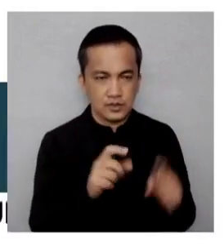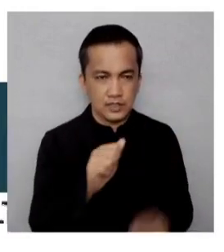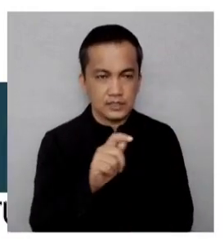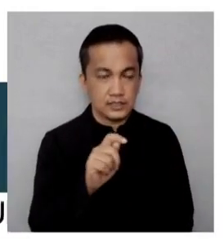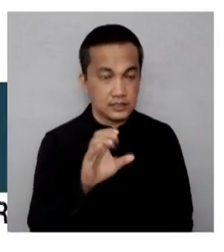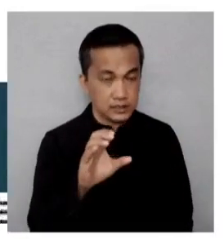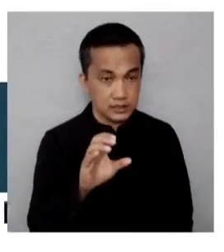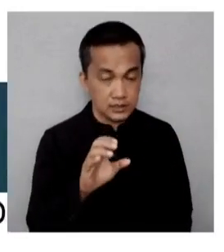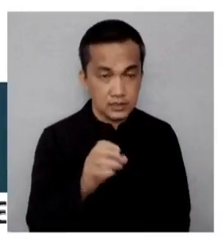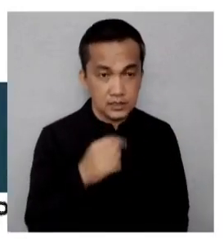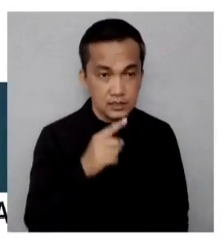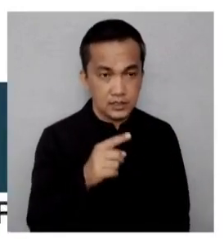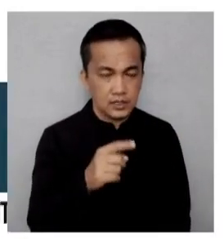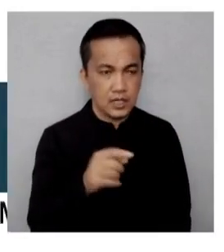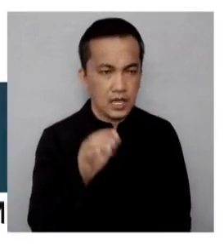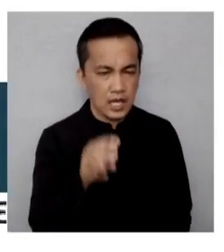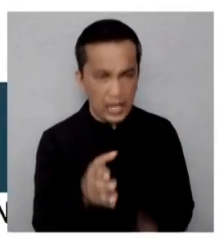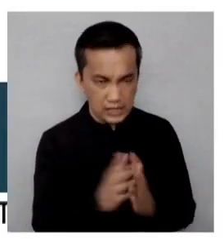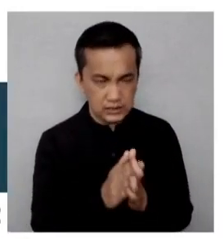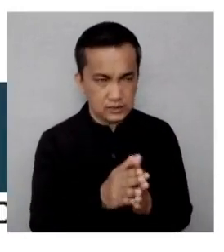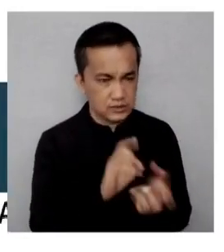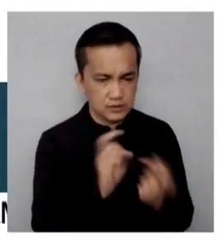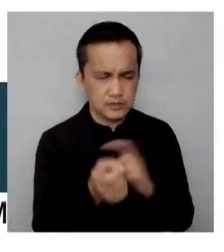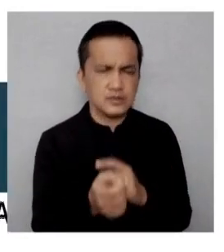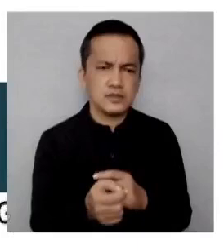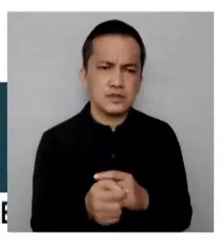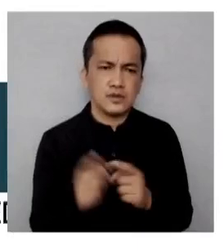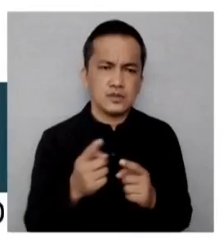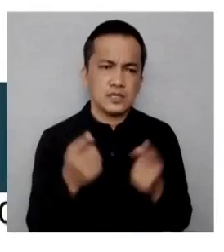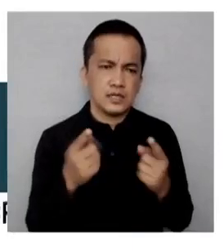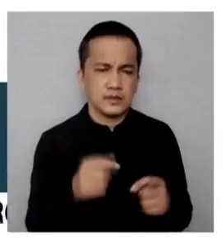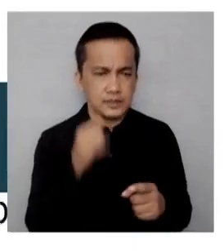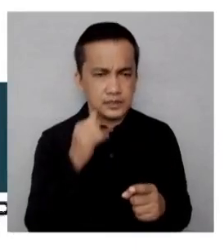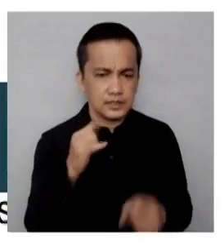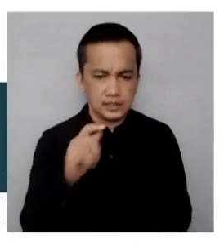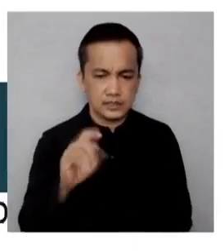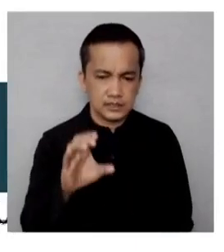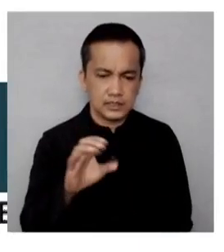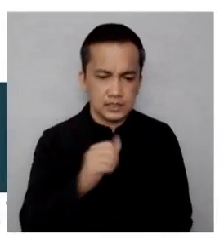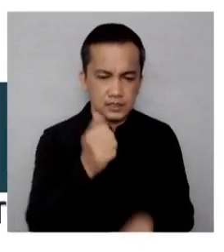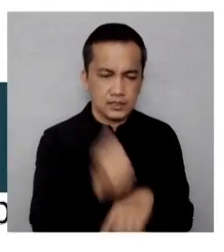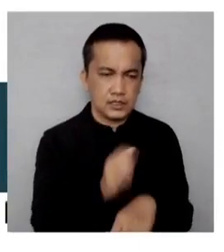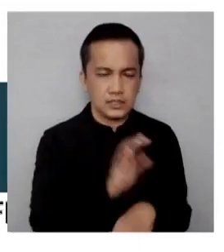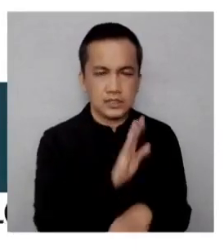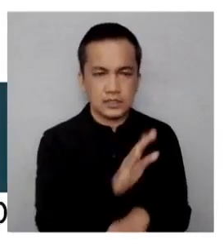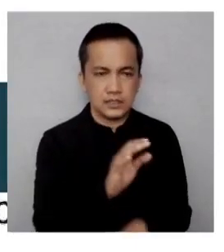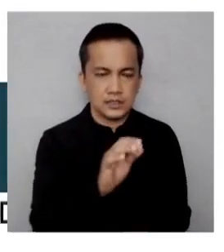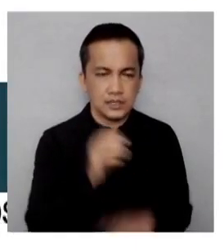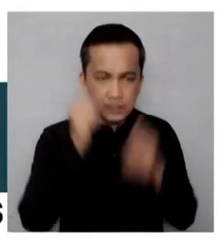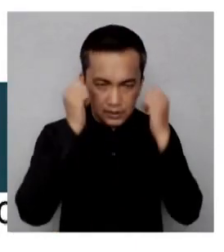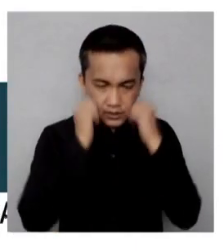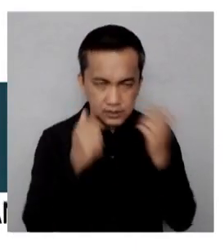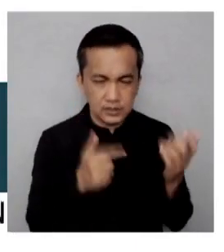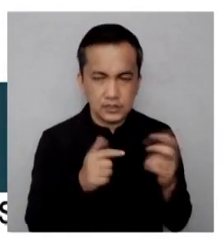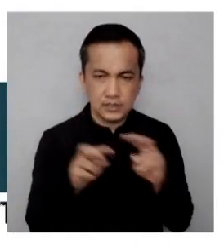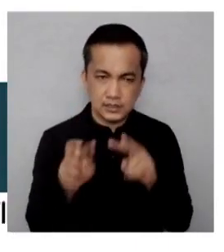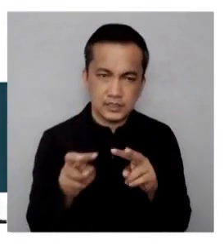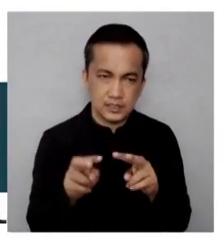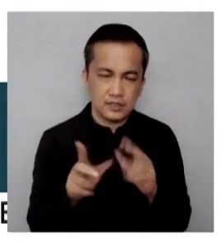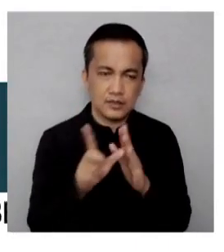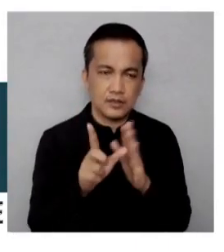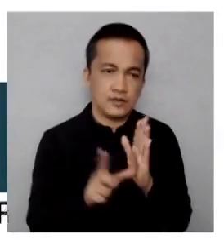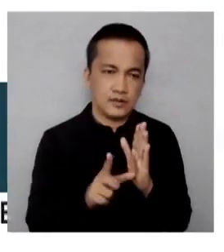seeking to repeal it. With what has happened yesterday, the ATC designating them as terrorists, do you see this as the law